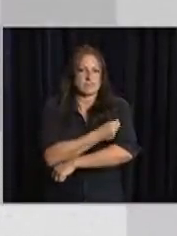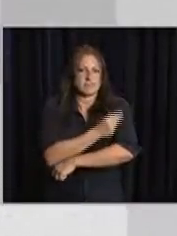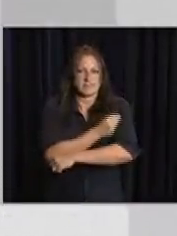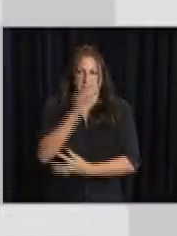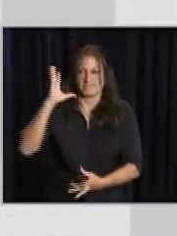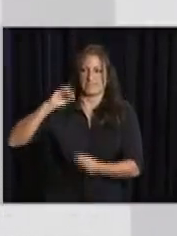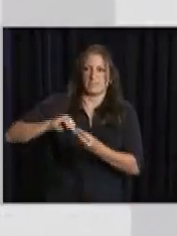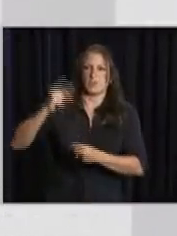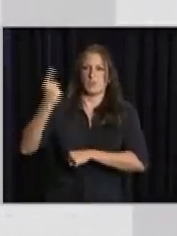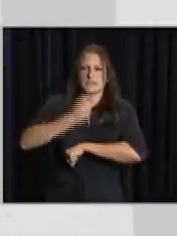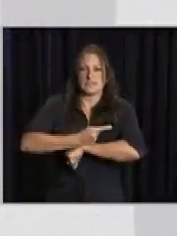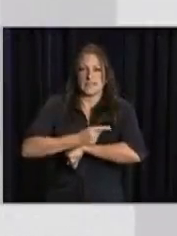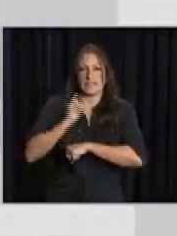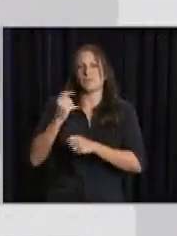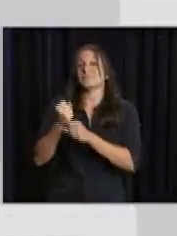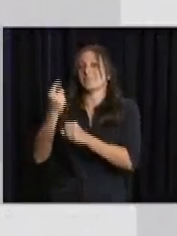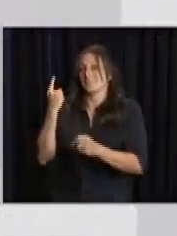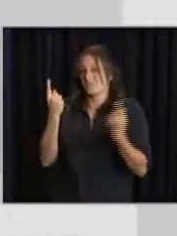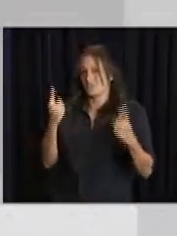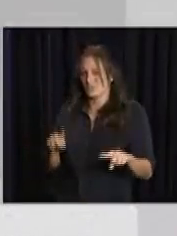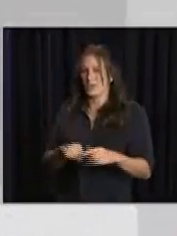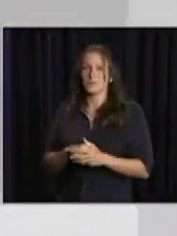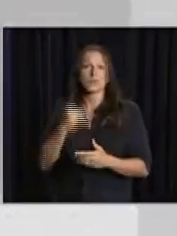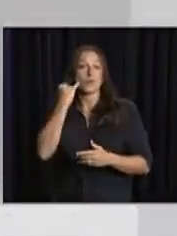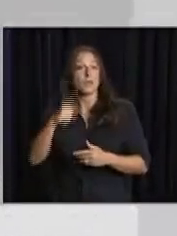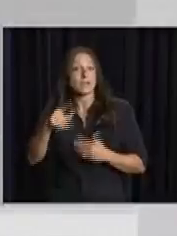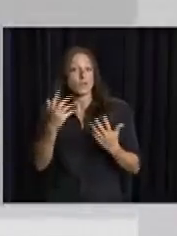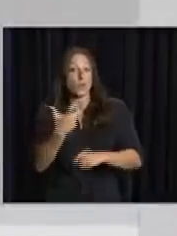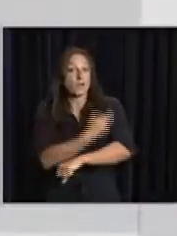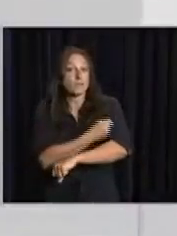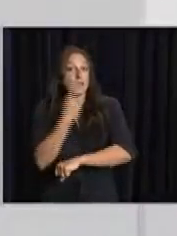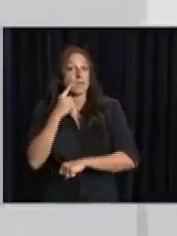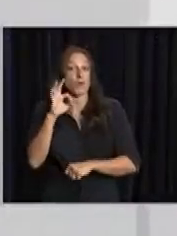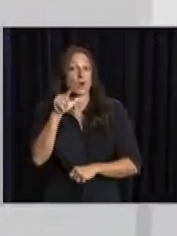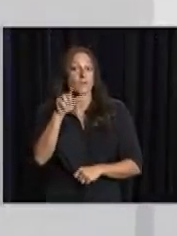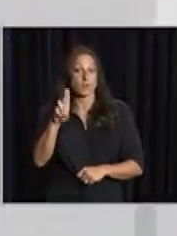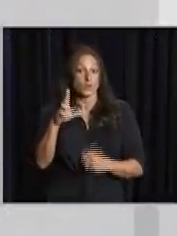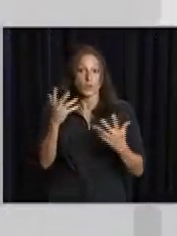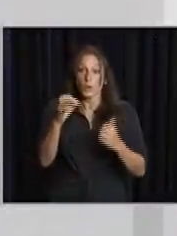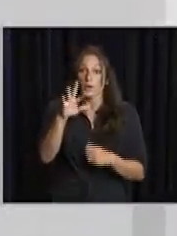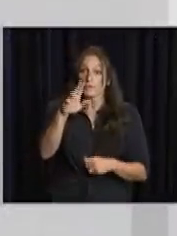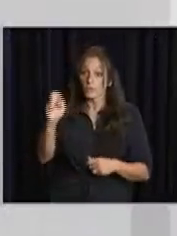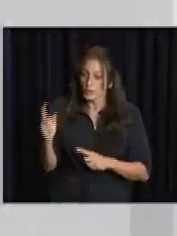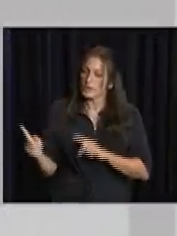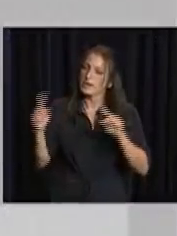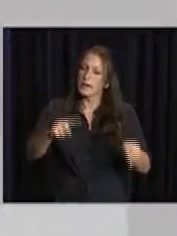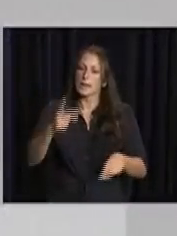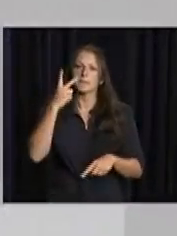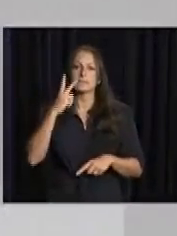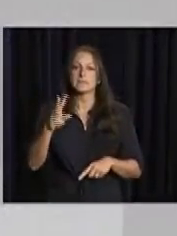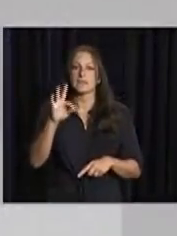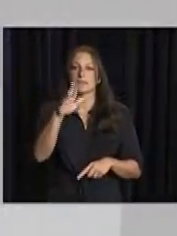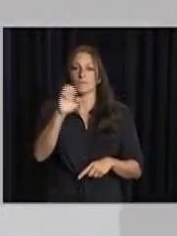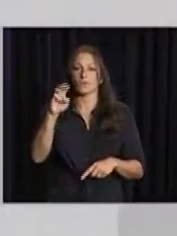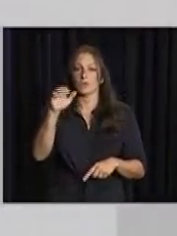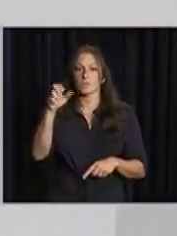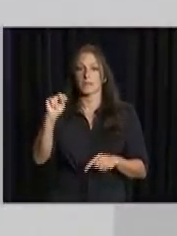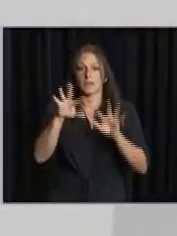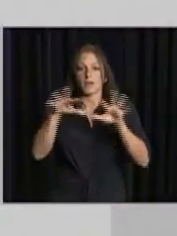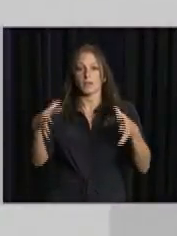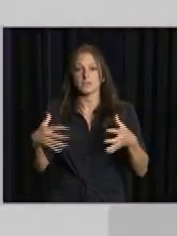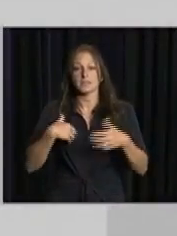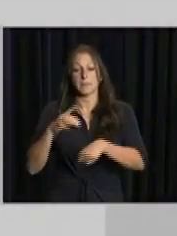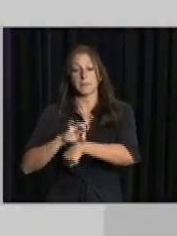in last season. So if you want the flu shot, you want it to be free, come out and see us at the Freeman Coliseum, 8 o'clock